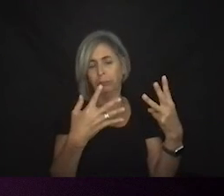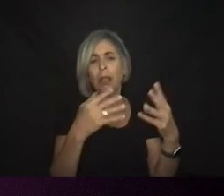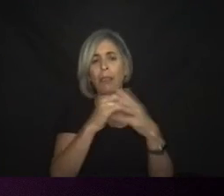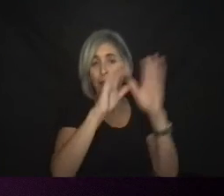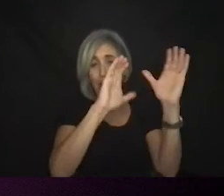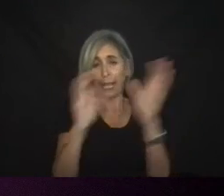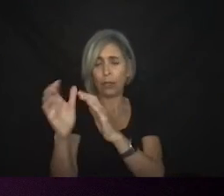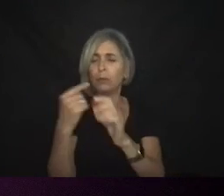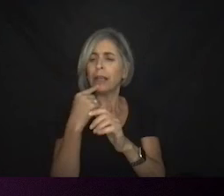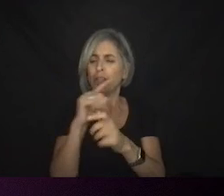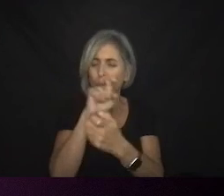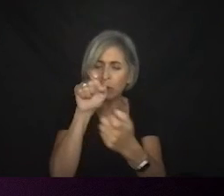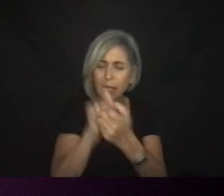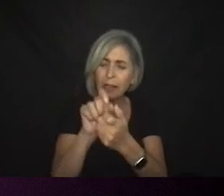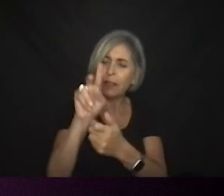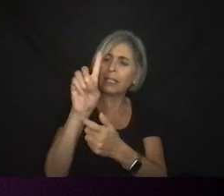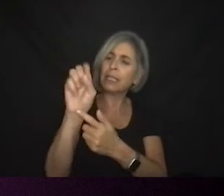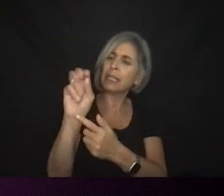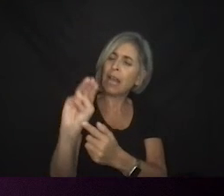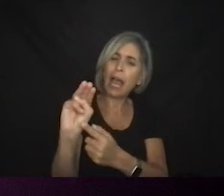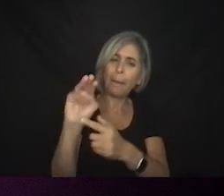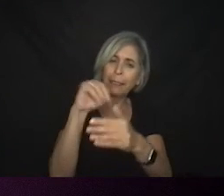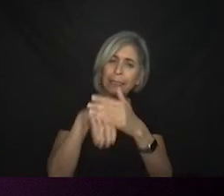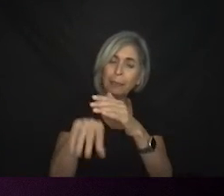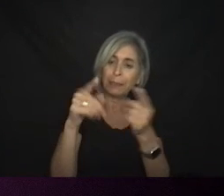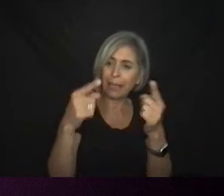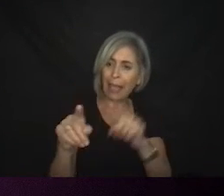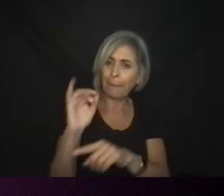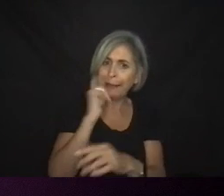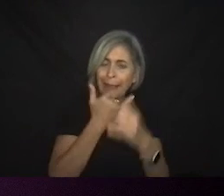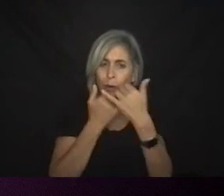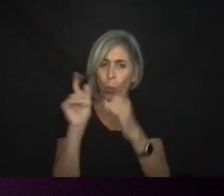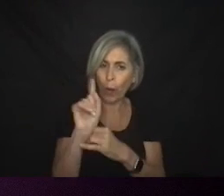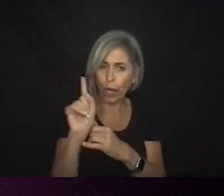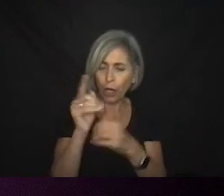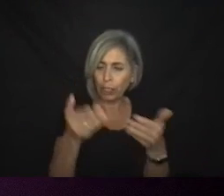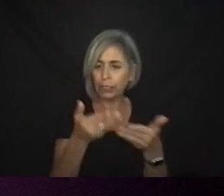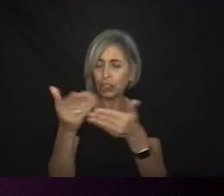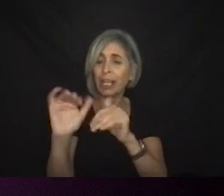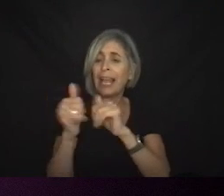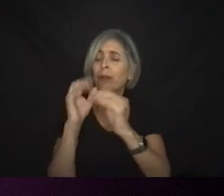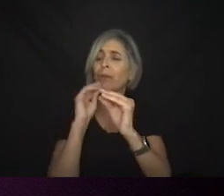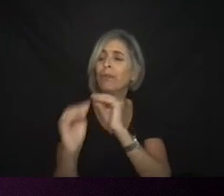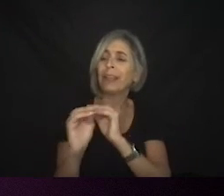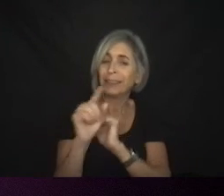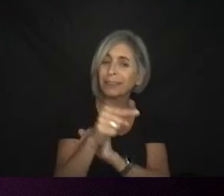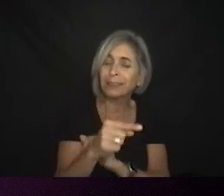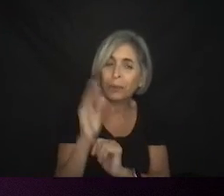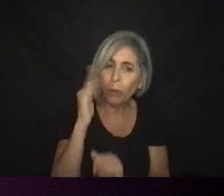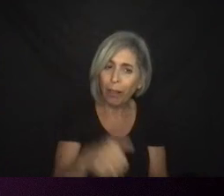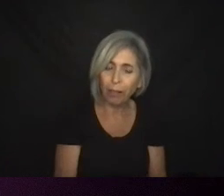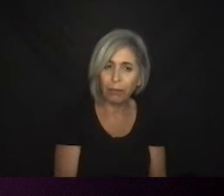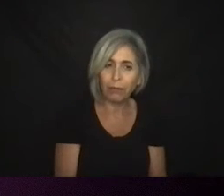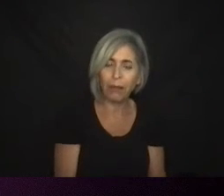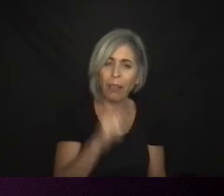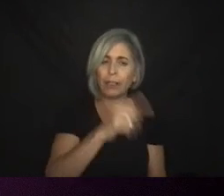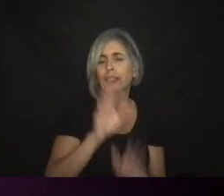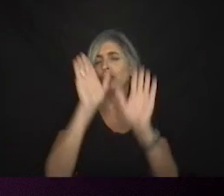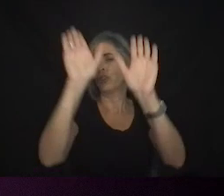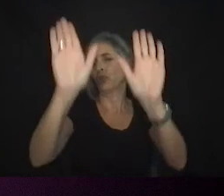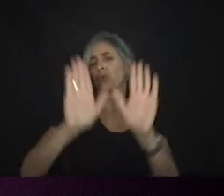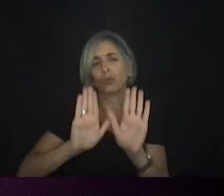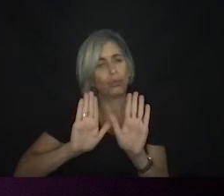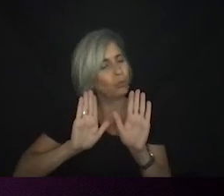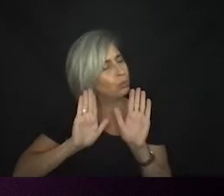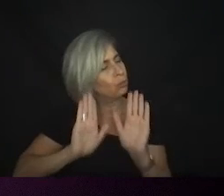you exactly where in the DOM the accessibility error is happening, and it'll give you suggestions on how to fix it. So this is a great way if